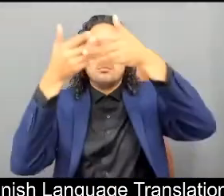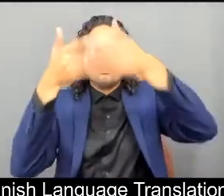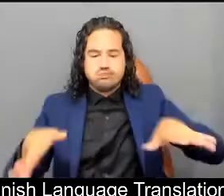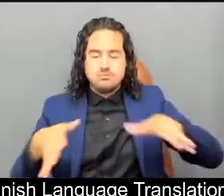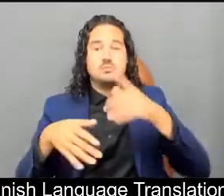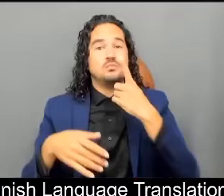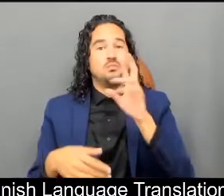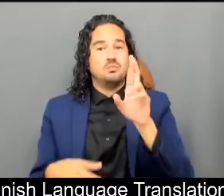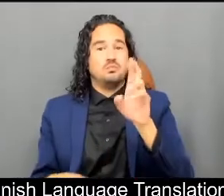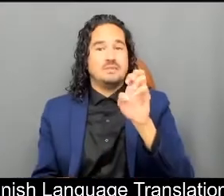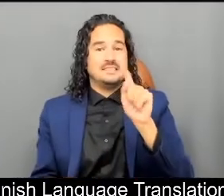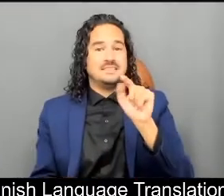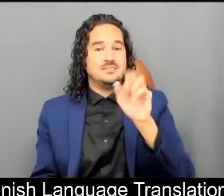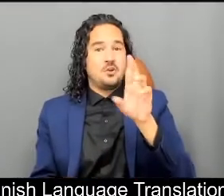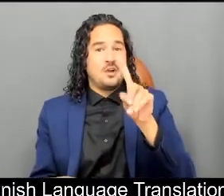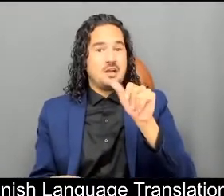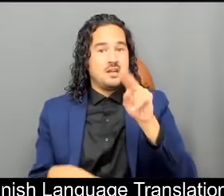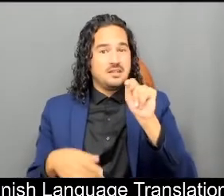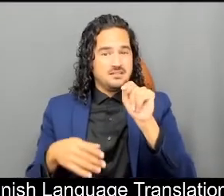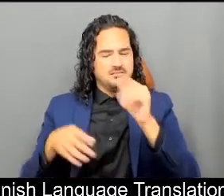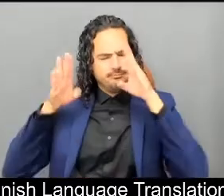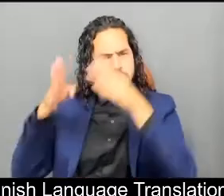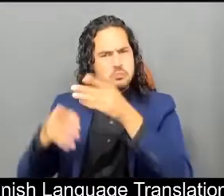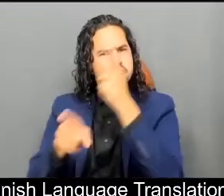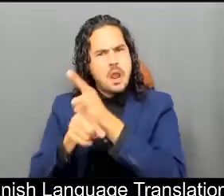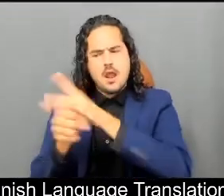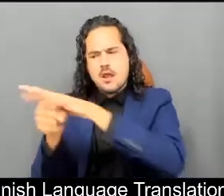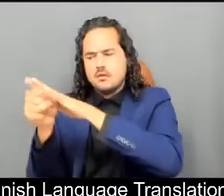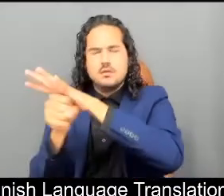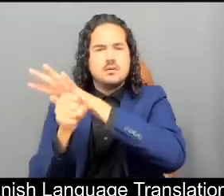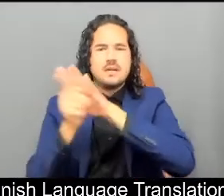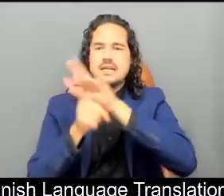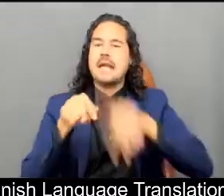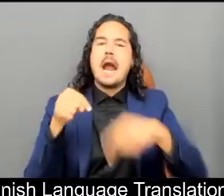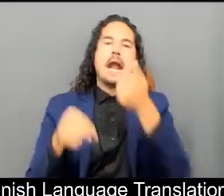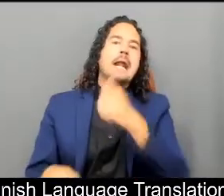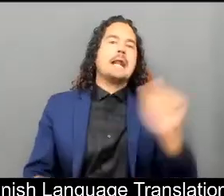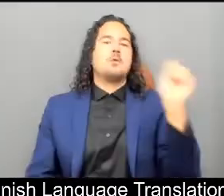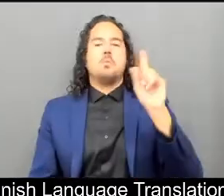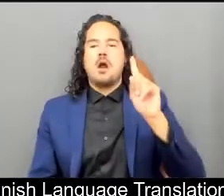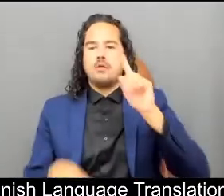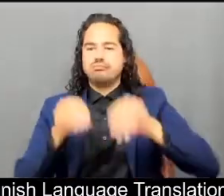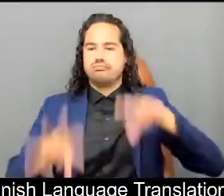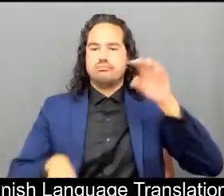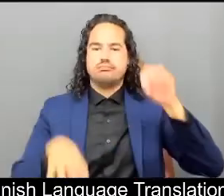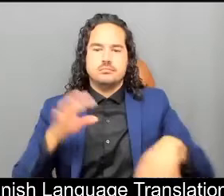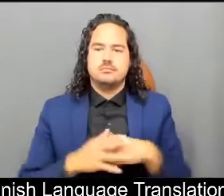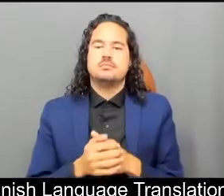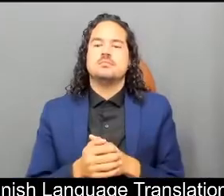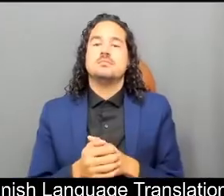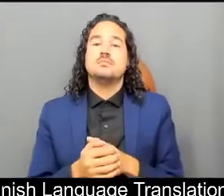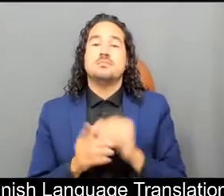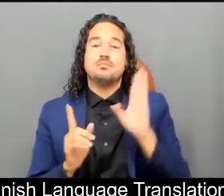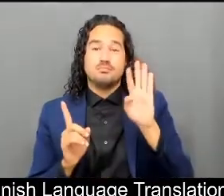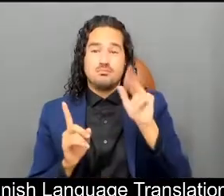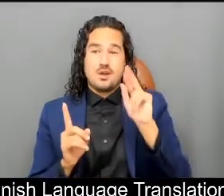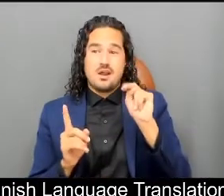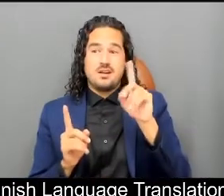Brandon mentioned the drone. We do have a drone. It's a Matrix 600 for those who want to look that up. It carries